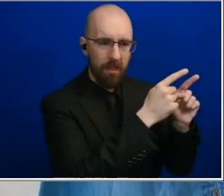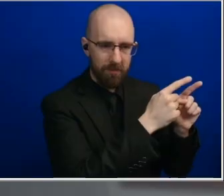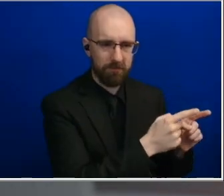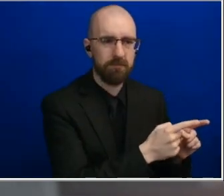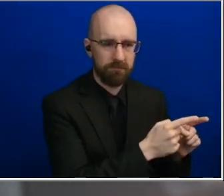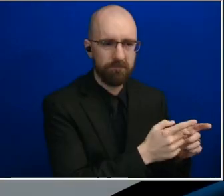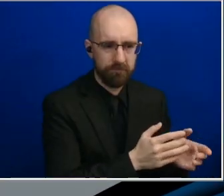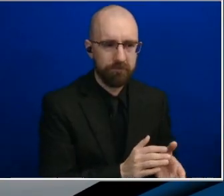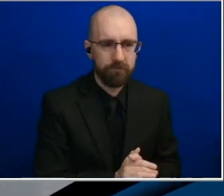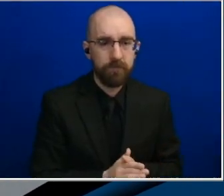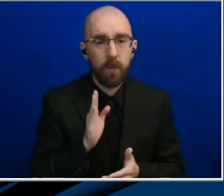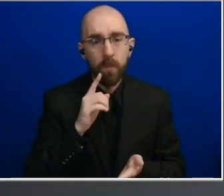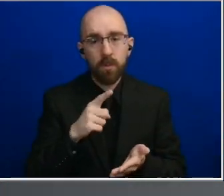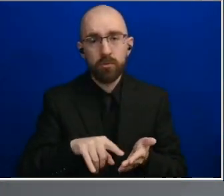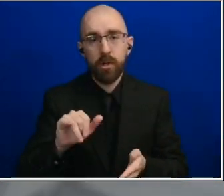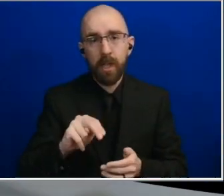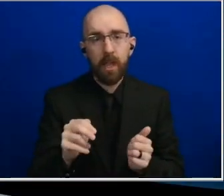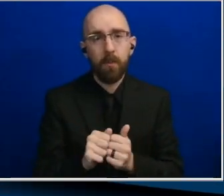in with Doc Hawk.